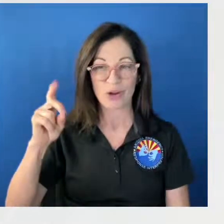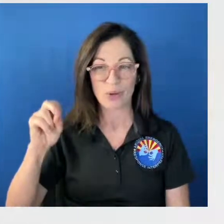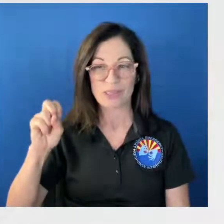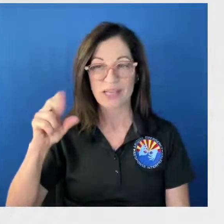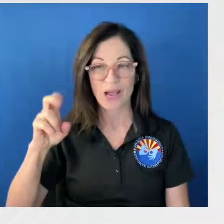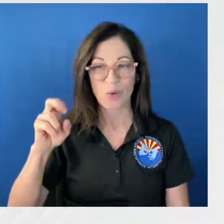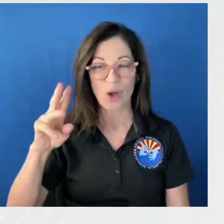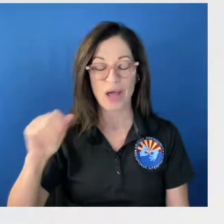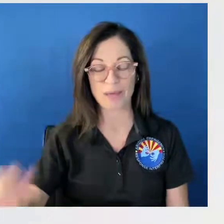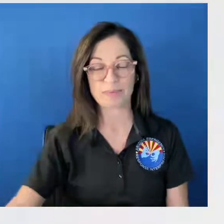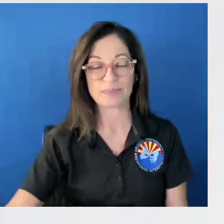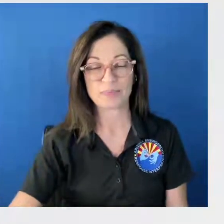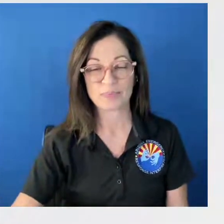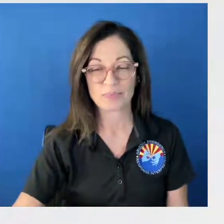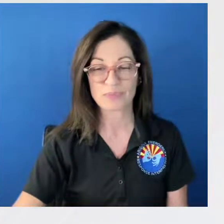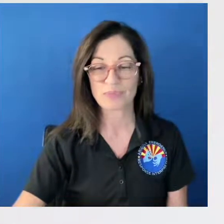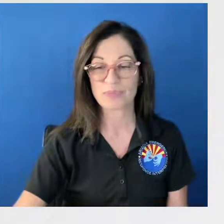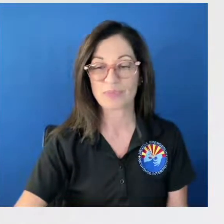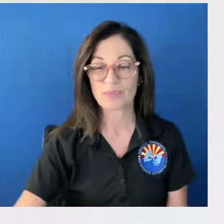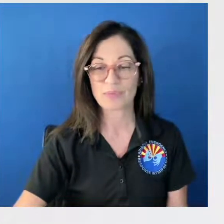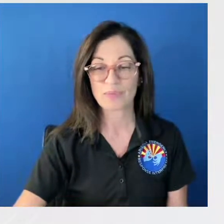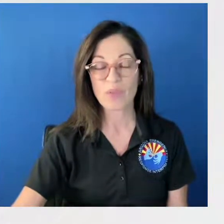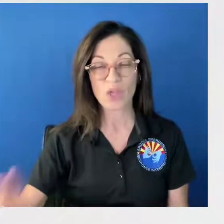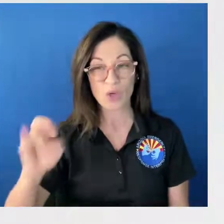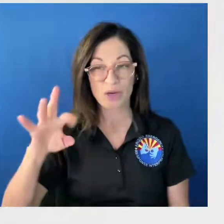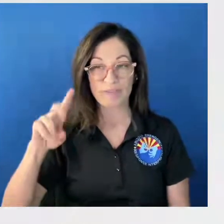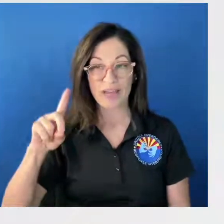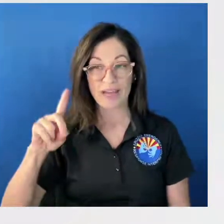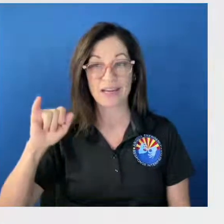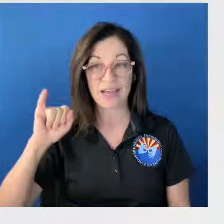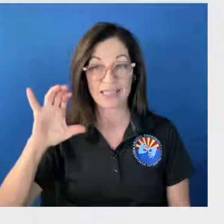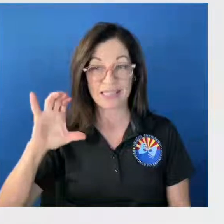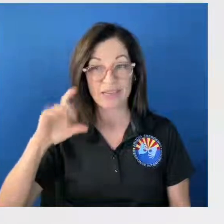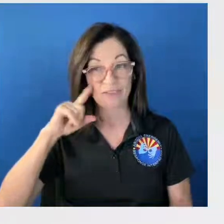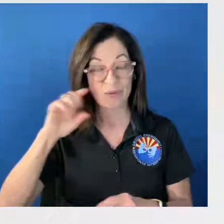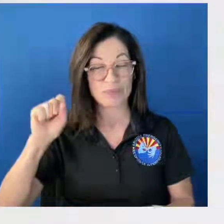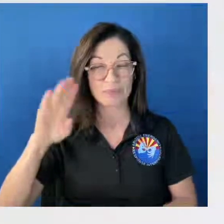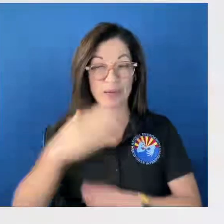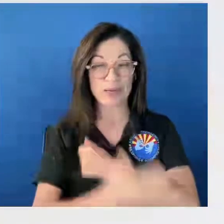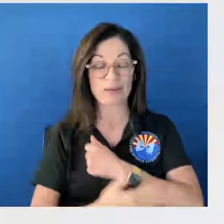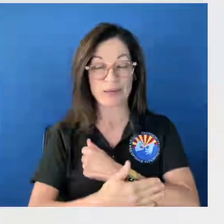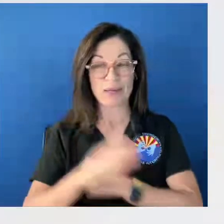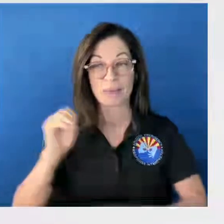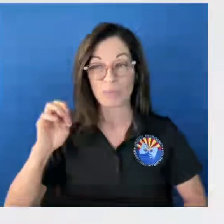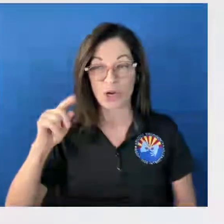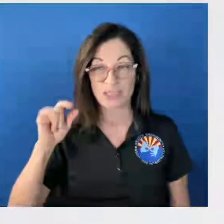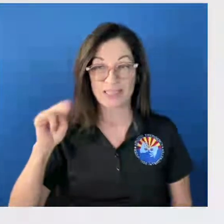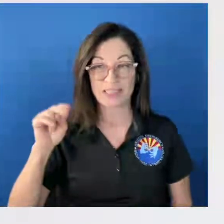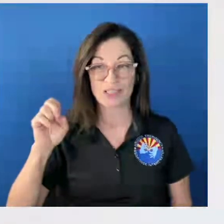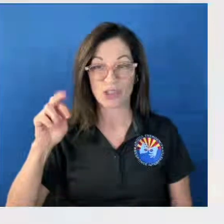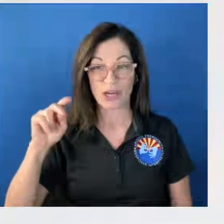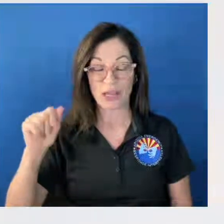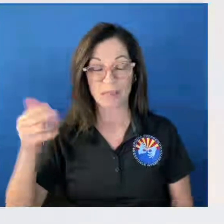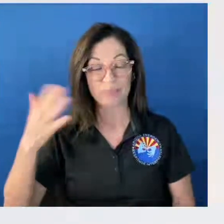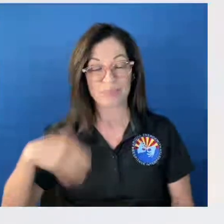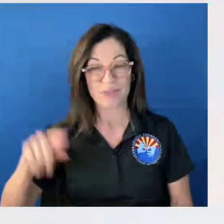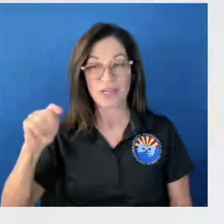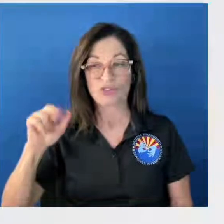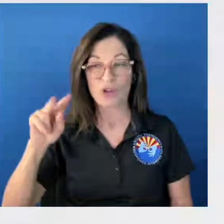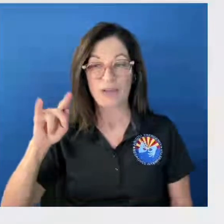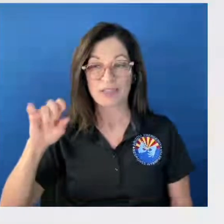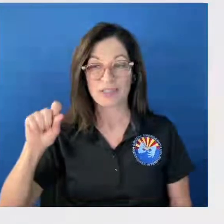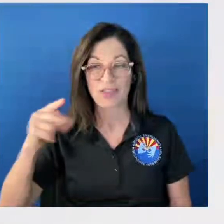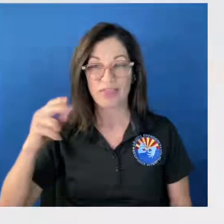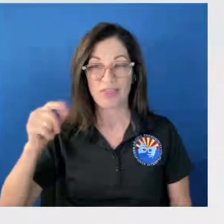Unified IC from San Bernardino County, Martin Cerna. Unified Command from CAL FIRE, Travis Thogmartin. And